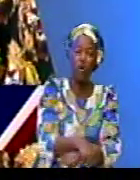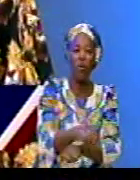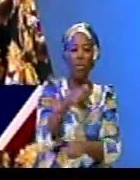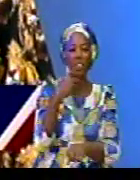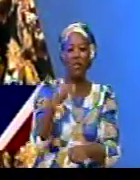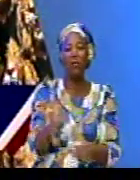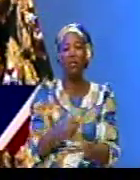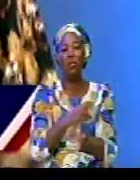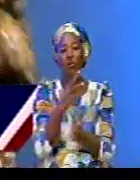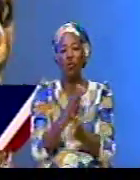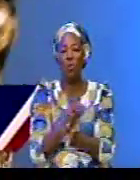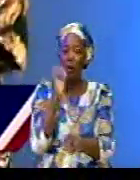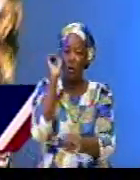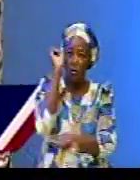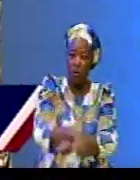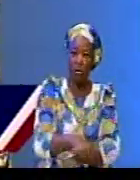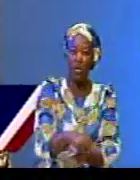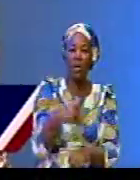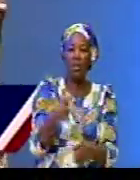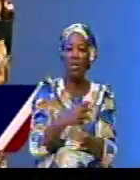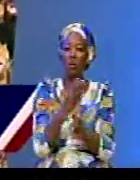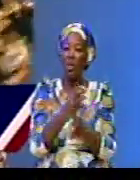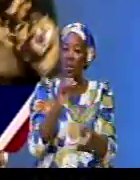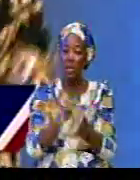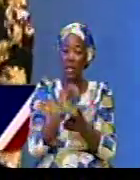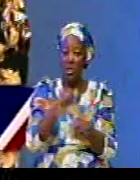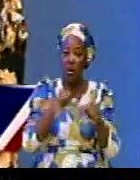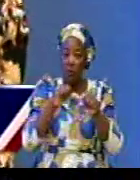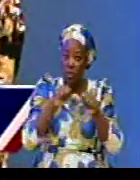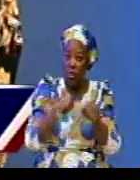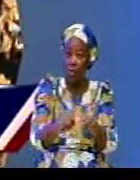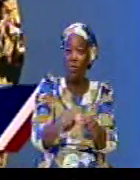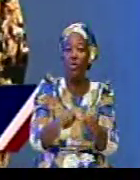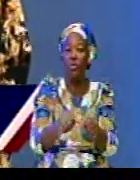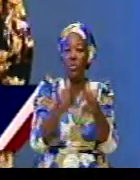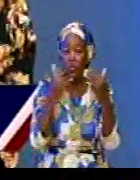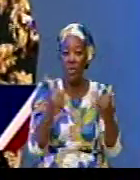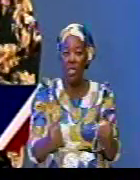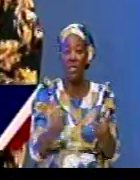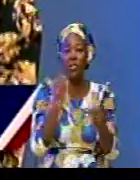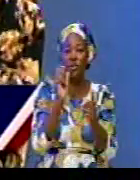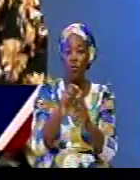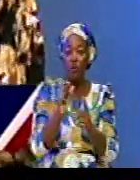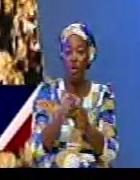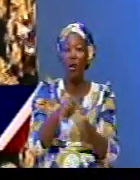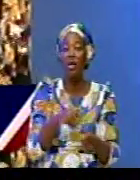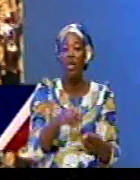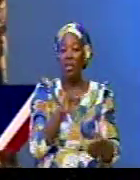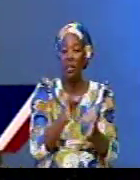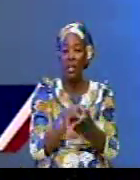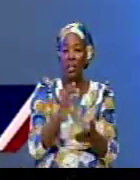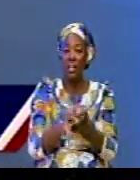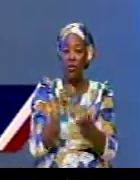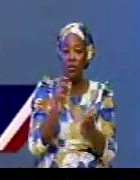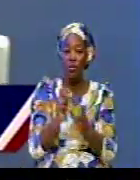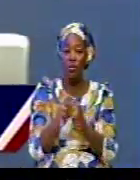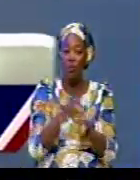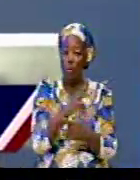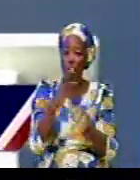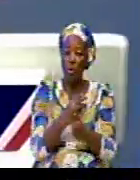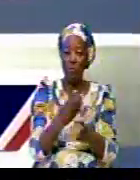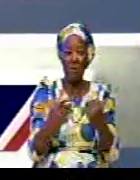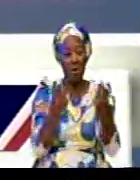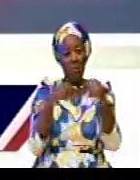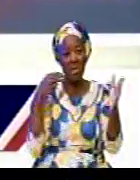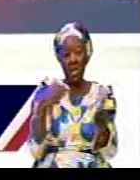is born of God overcometh the world. Overcometh. That's in the continuous present